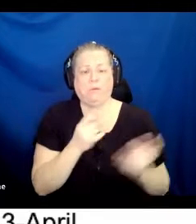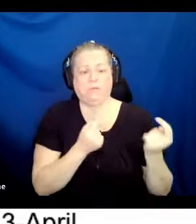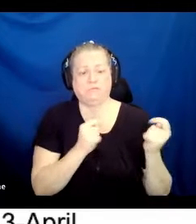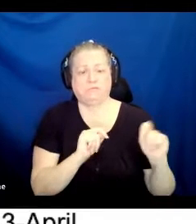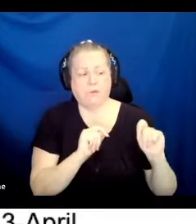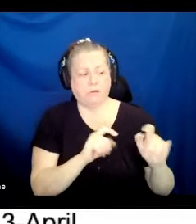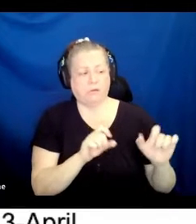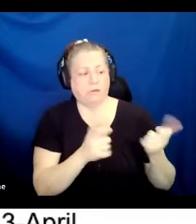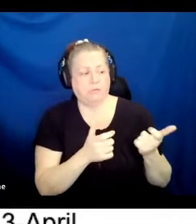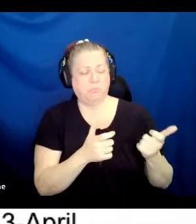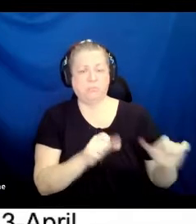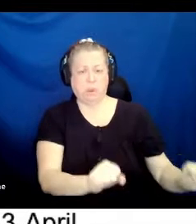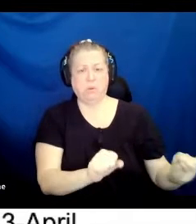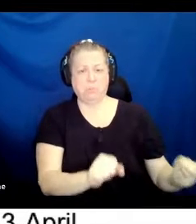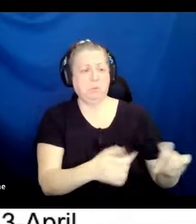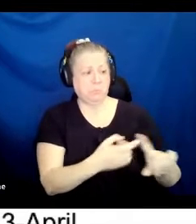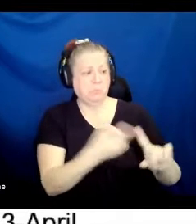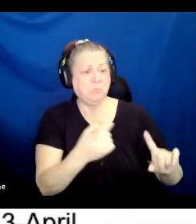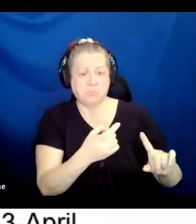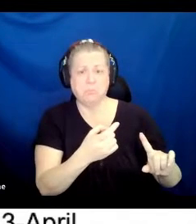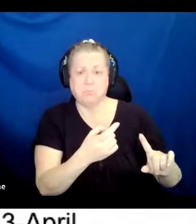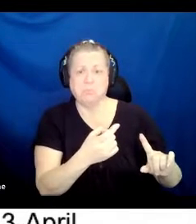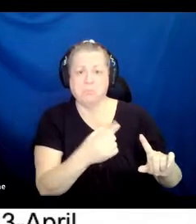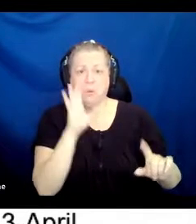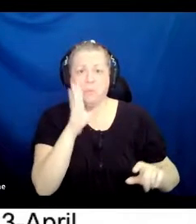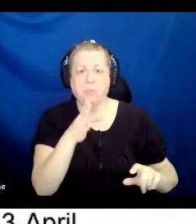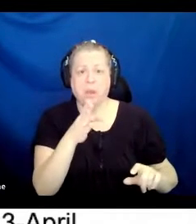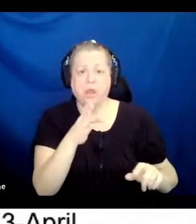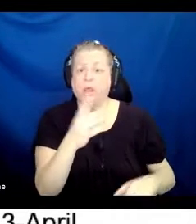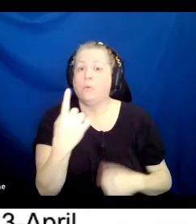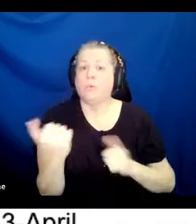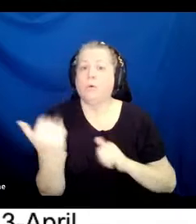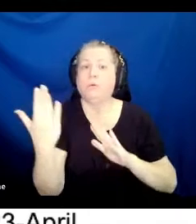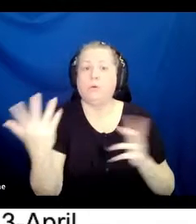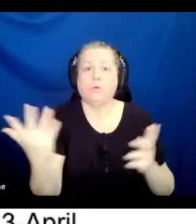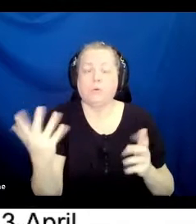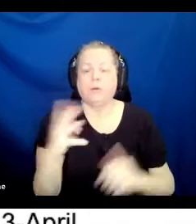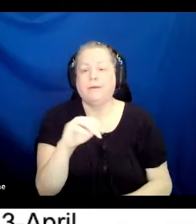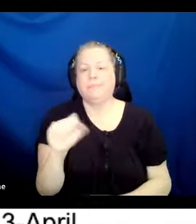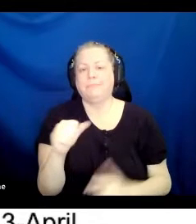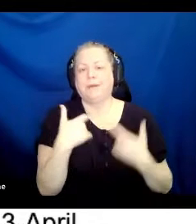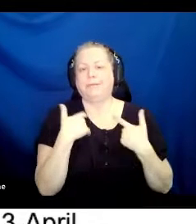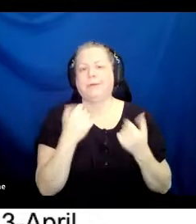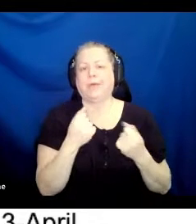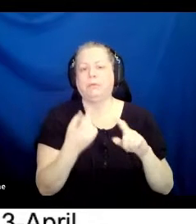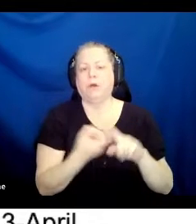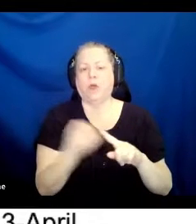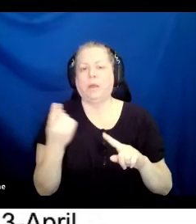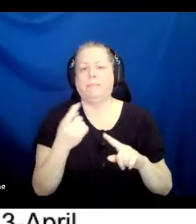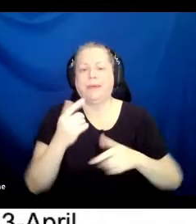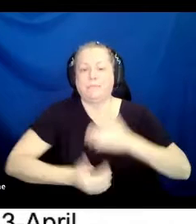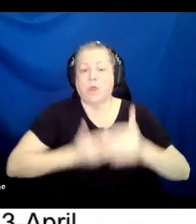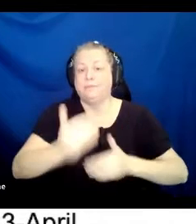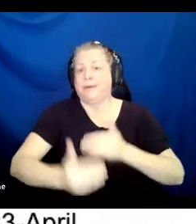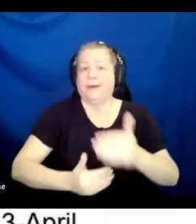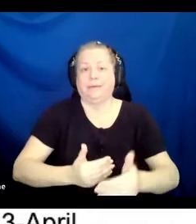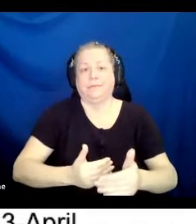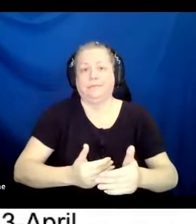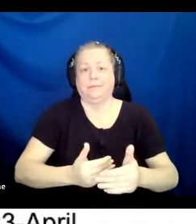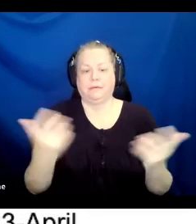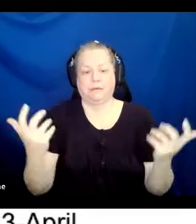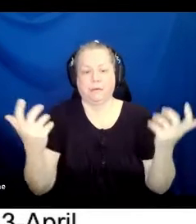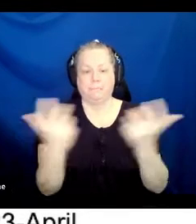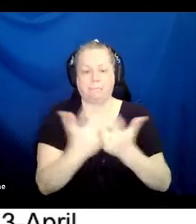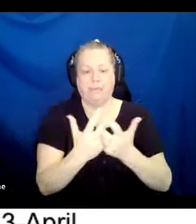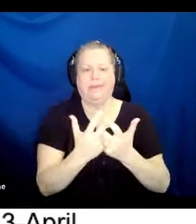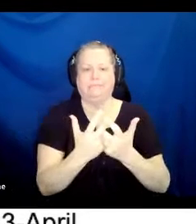member's renewal through multiple avenues. One of those avenues is MassHealth will automatically process by matching a